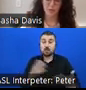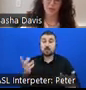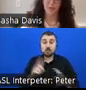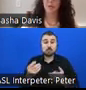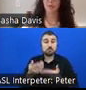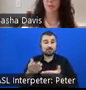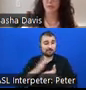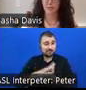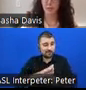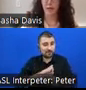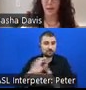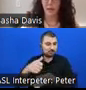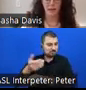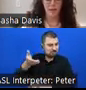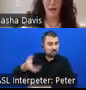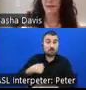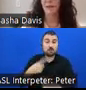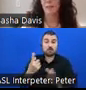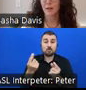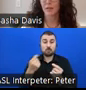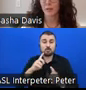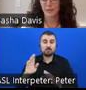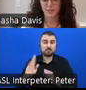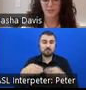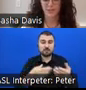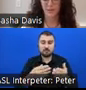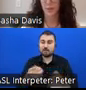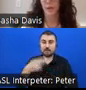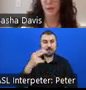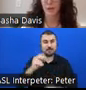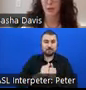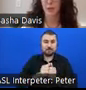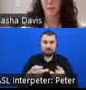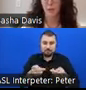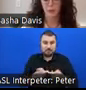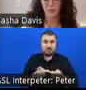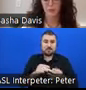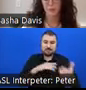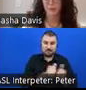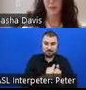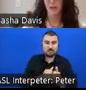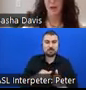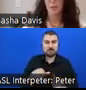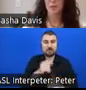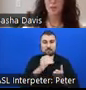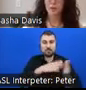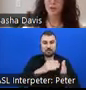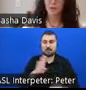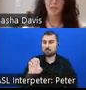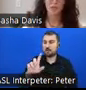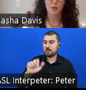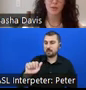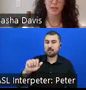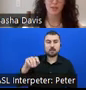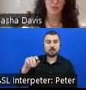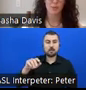art school that was there, he was given a highly competitive place to study with the painter Bela Utz. Unfortunately,